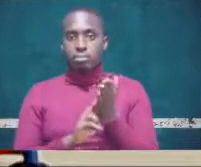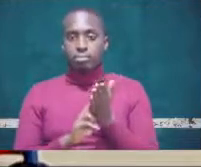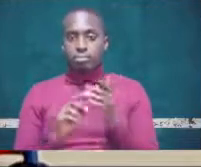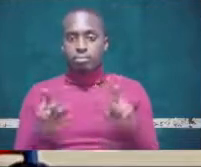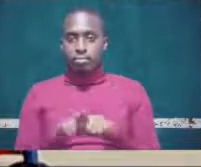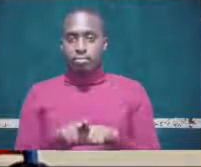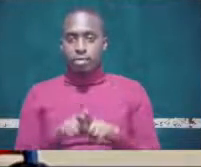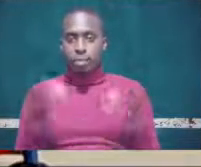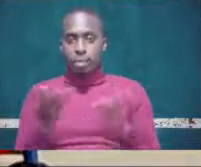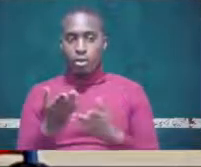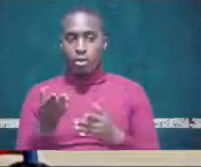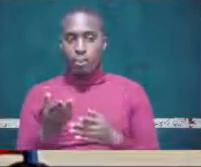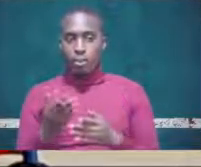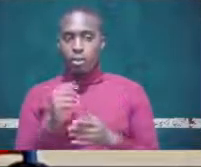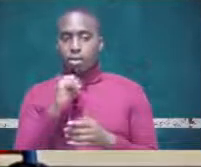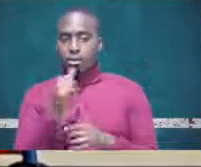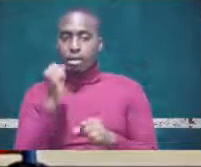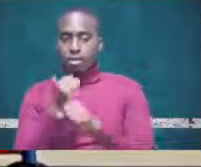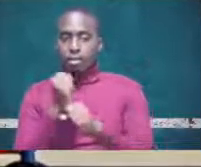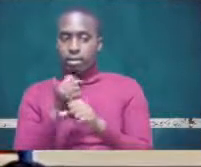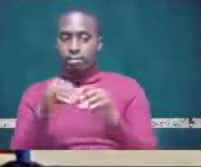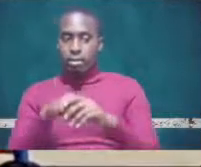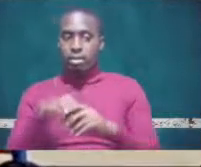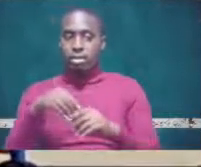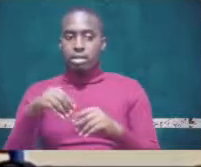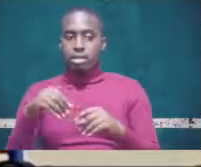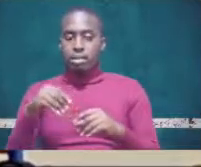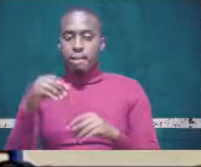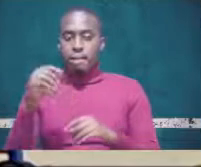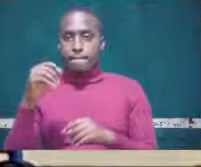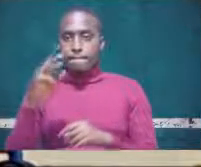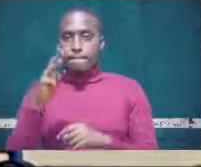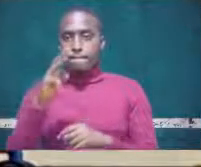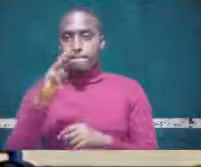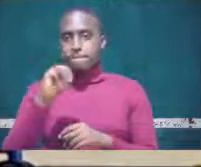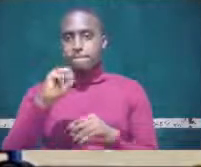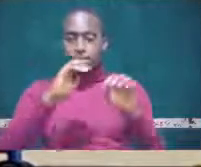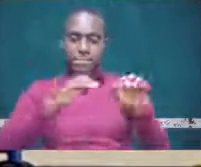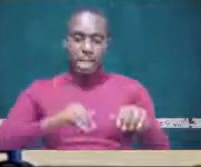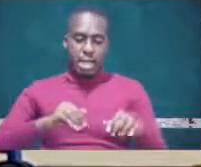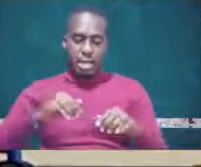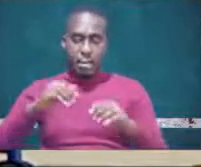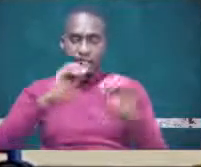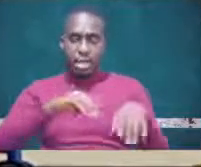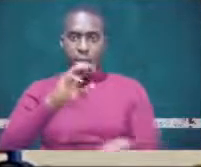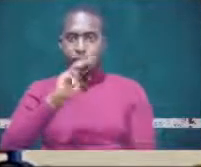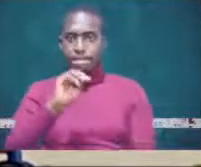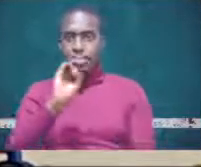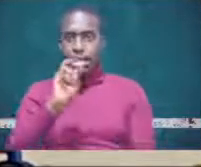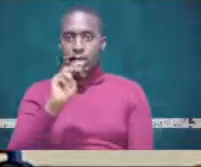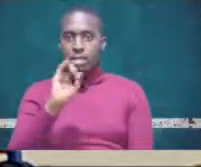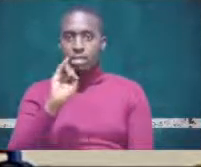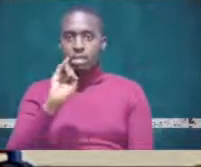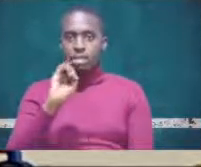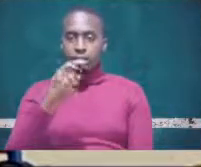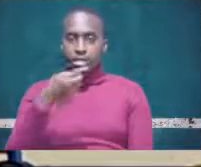mining. Where labor is scarce and not applicable like in mining. So there are some heavy duties, heavy tasks, risky